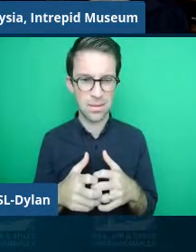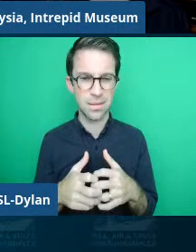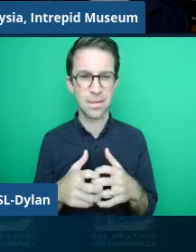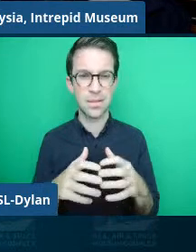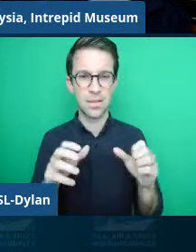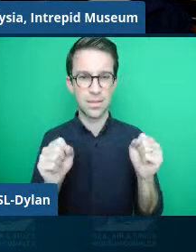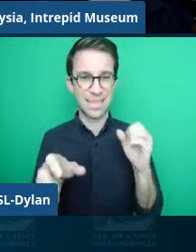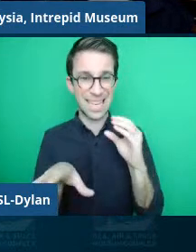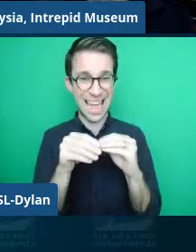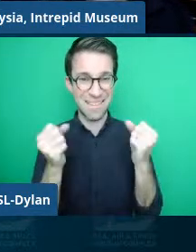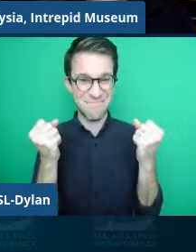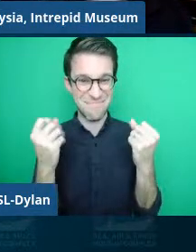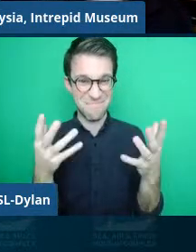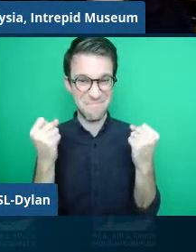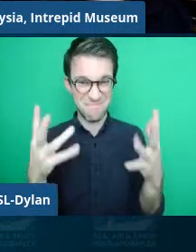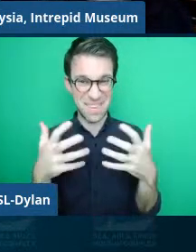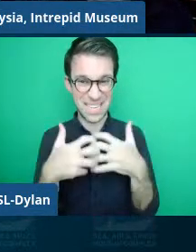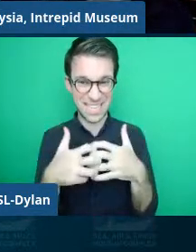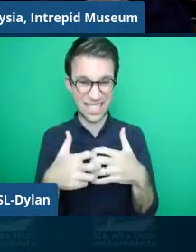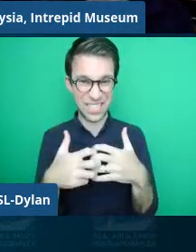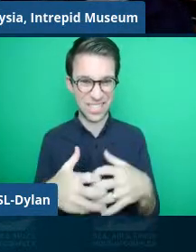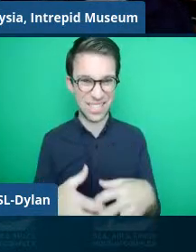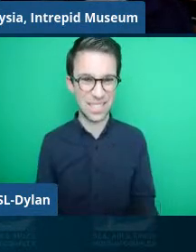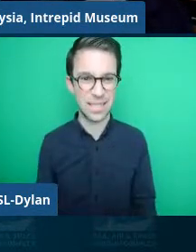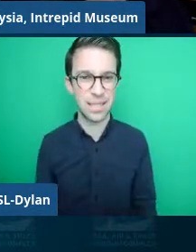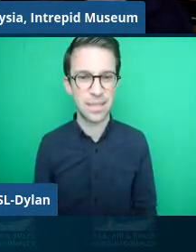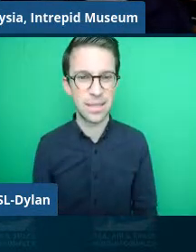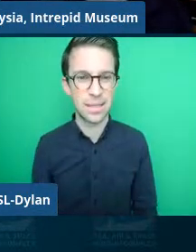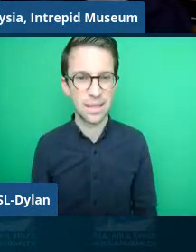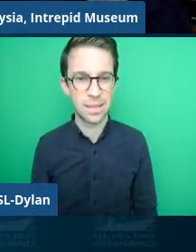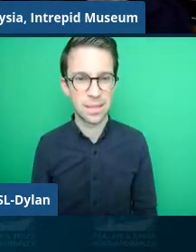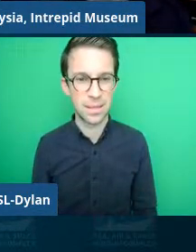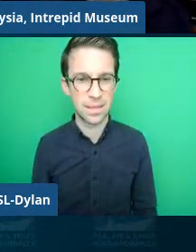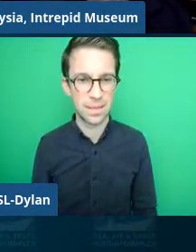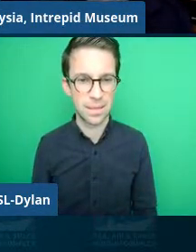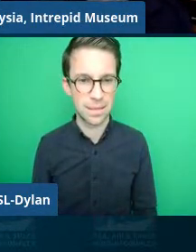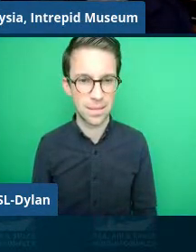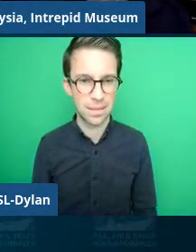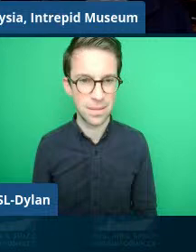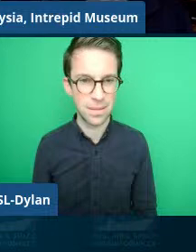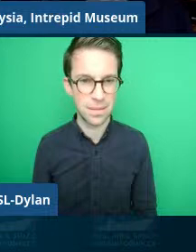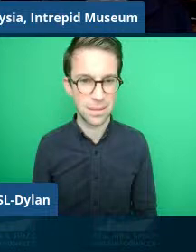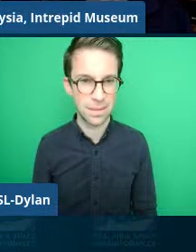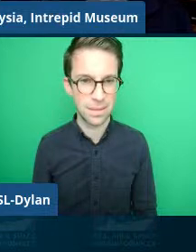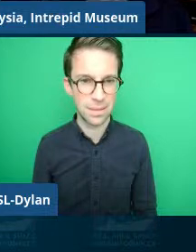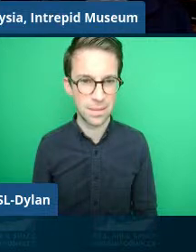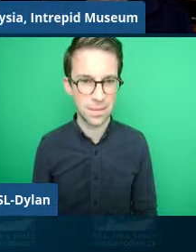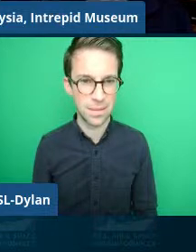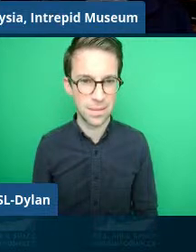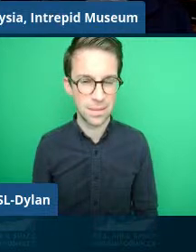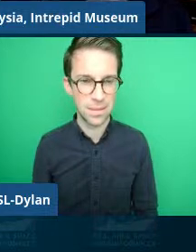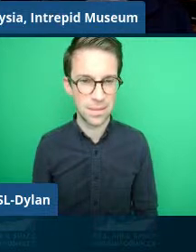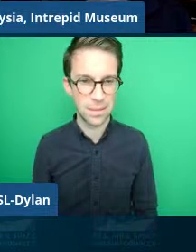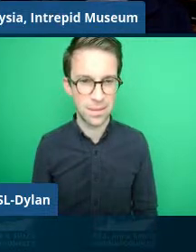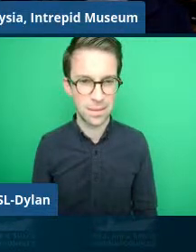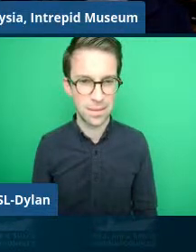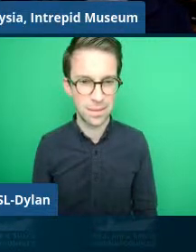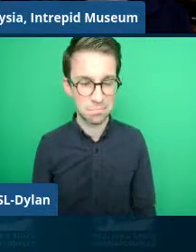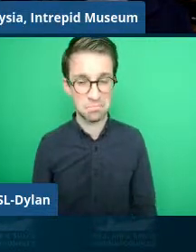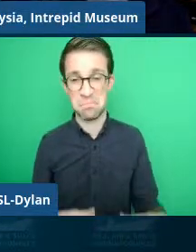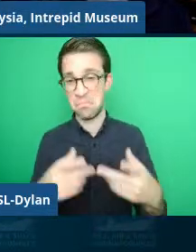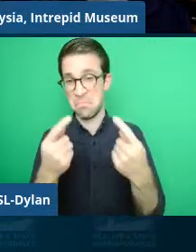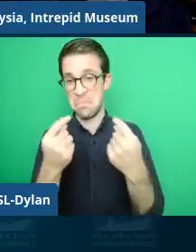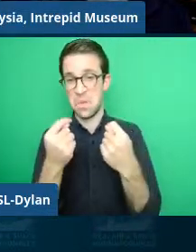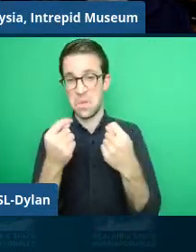rocket. Like that. See? Oh my god. And I'm not even sure if this is going to be enough thrust. Let's see. Let's try to